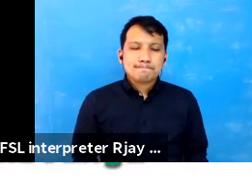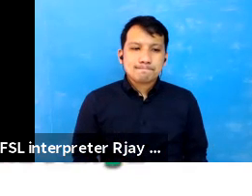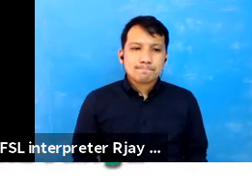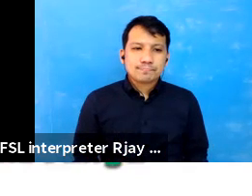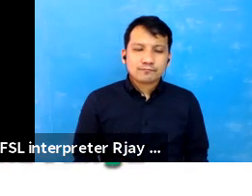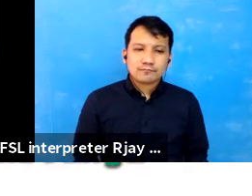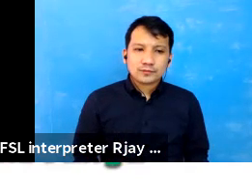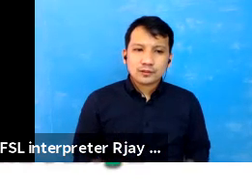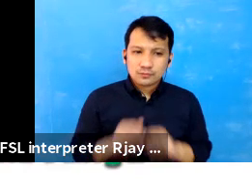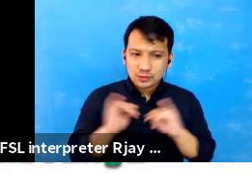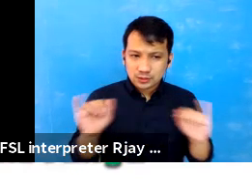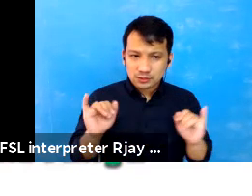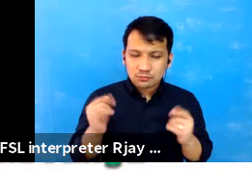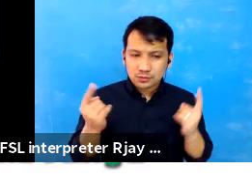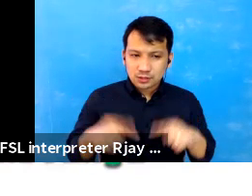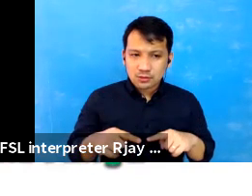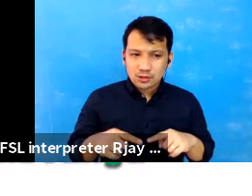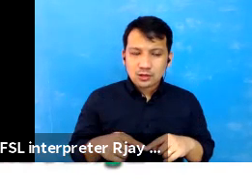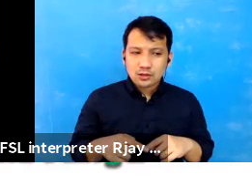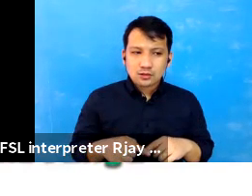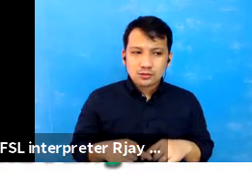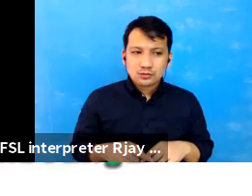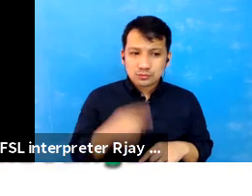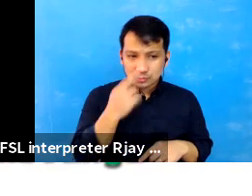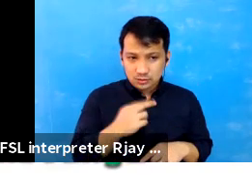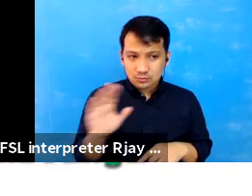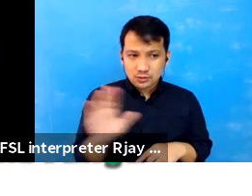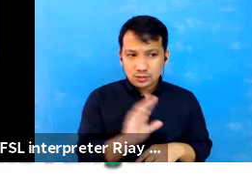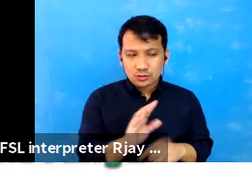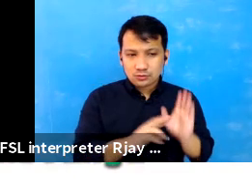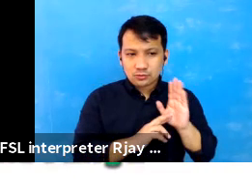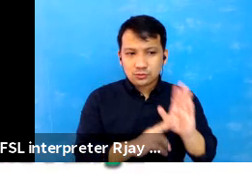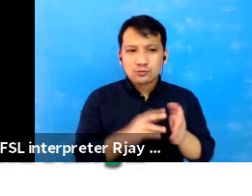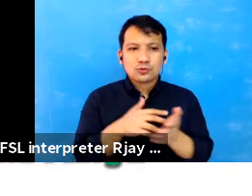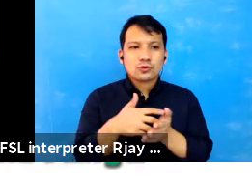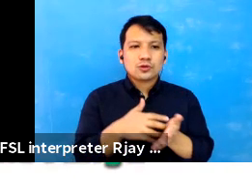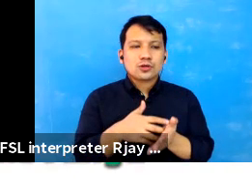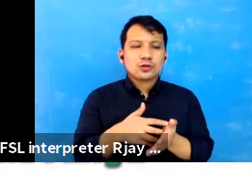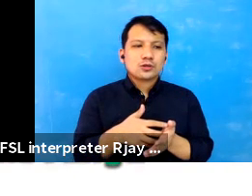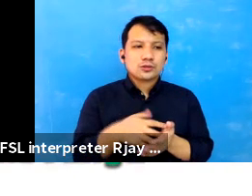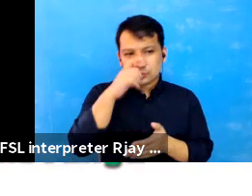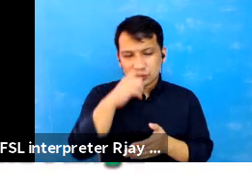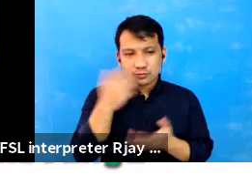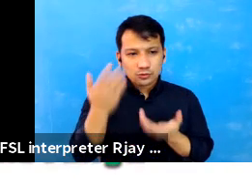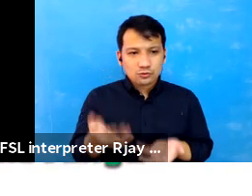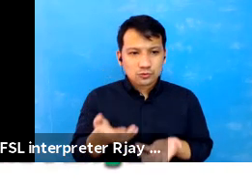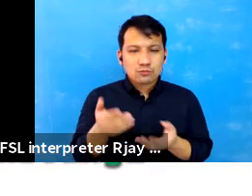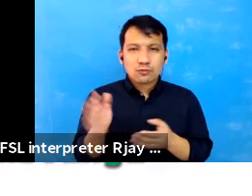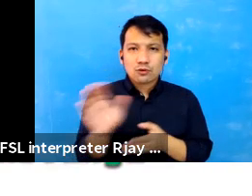On the other hand, the red line, which represents the weight for age or underweight